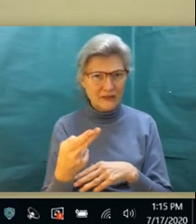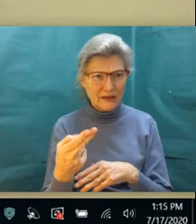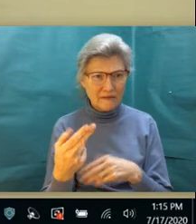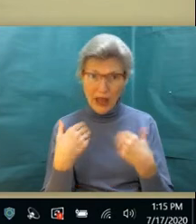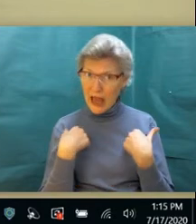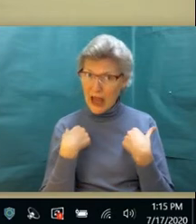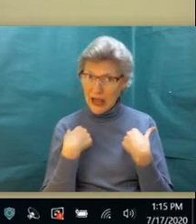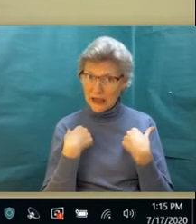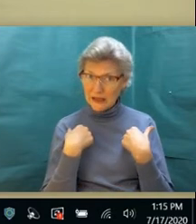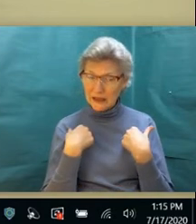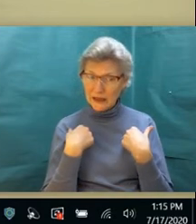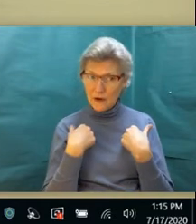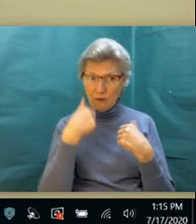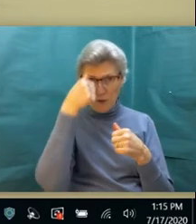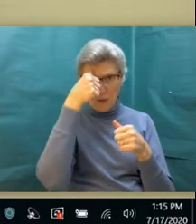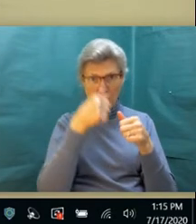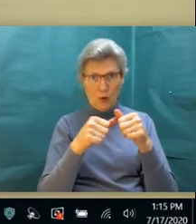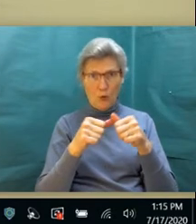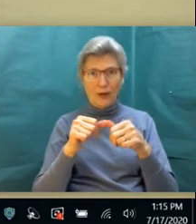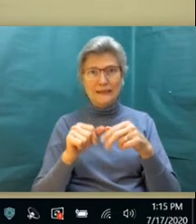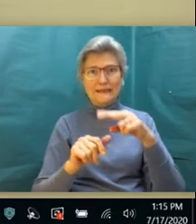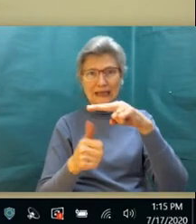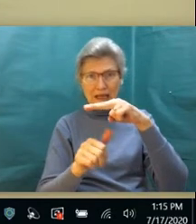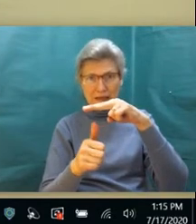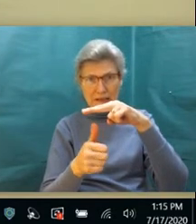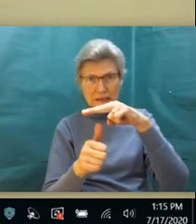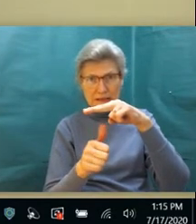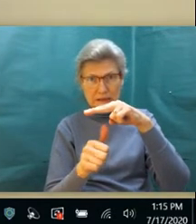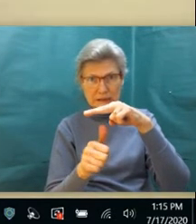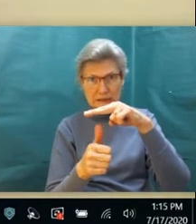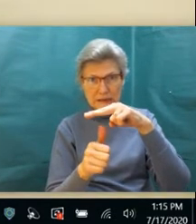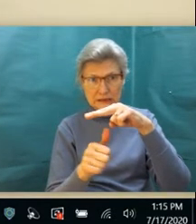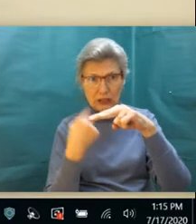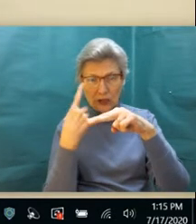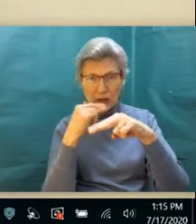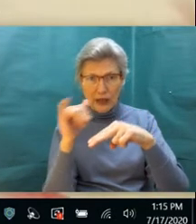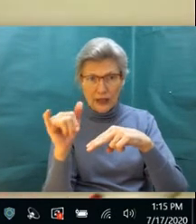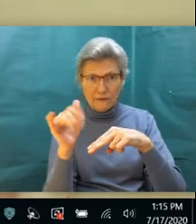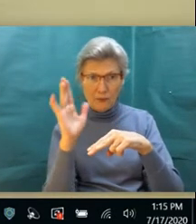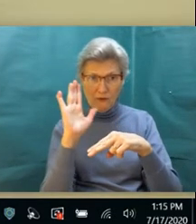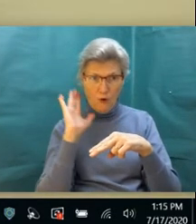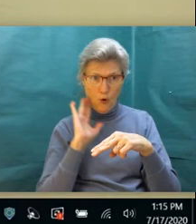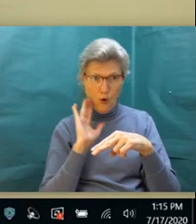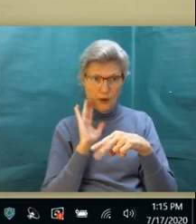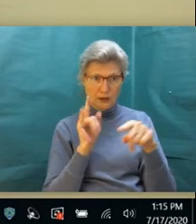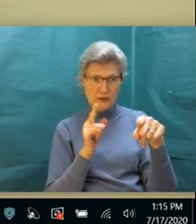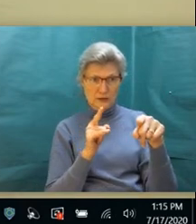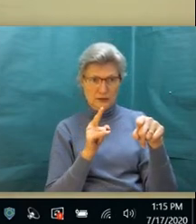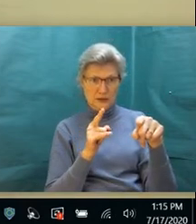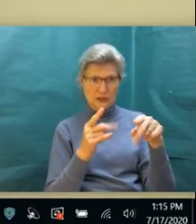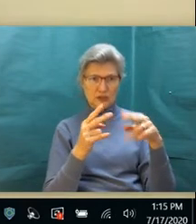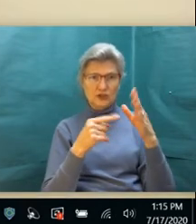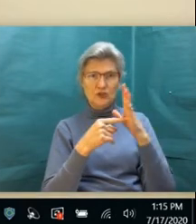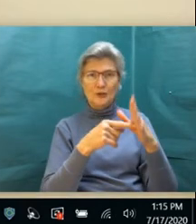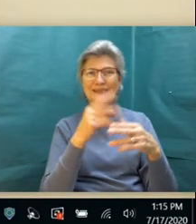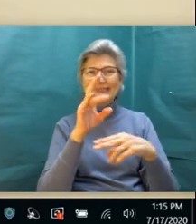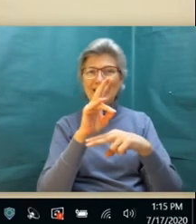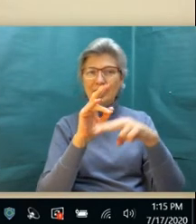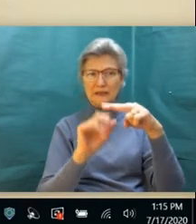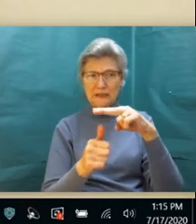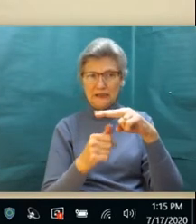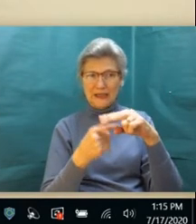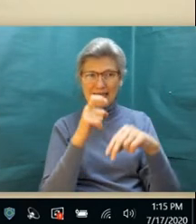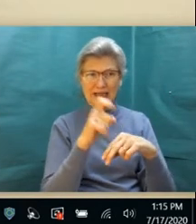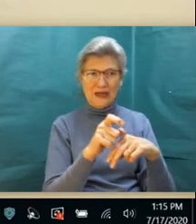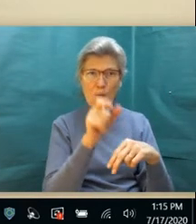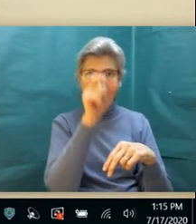tenth, right, if we remember what our tenth model looked like from our previous problem that showed 7 tenths, I would